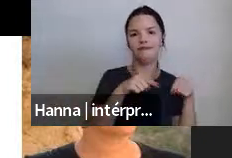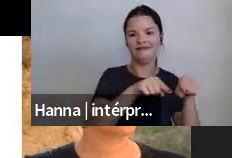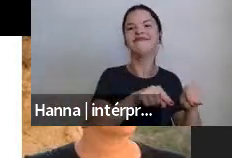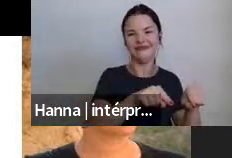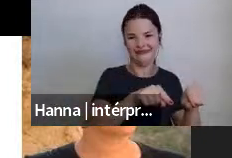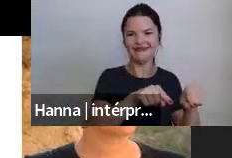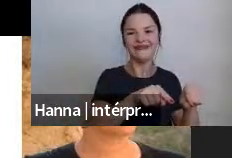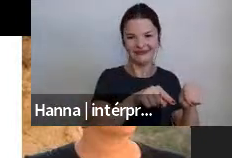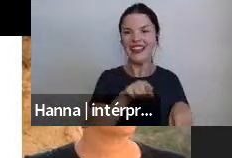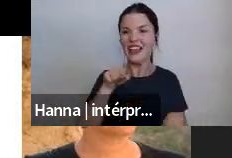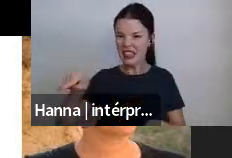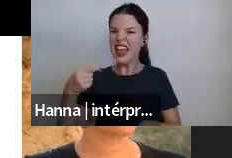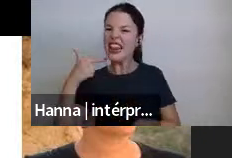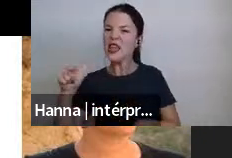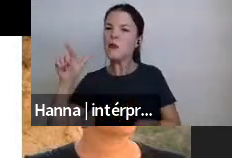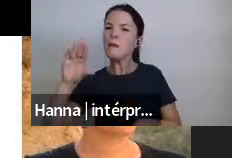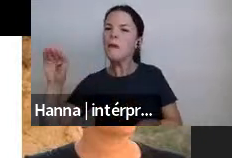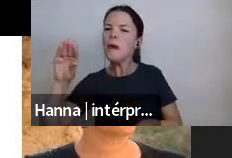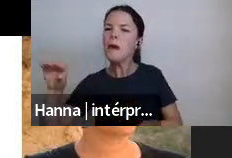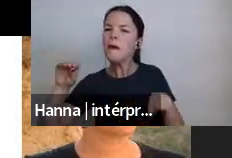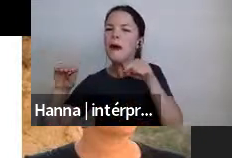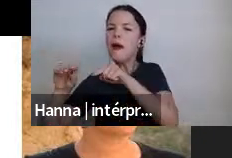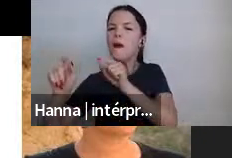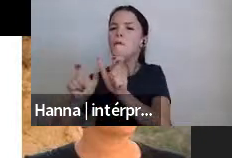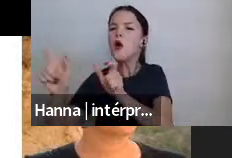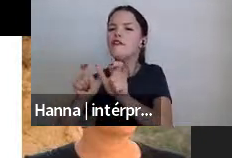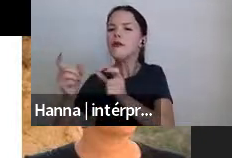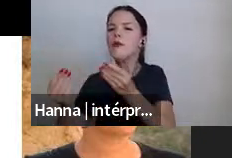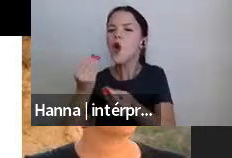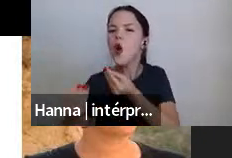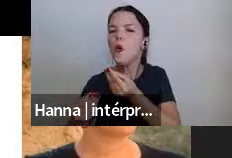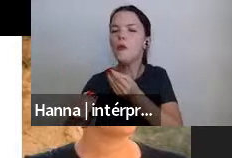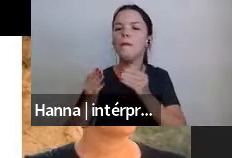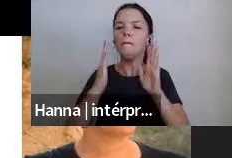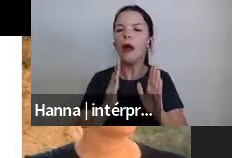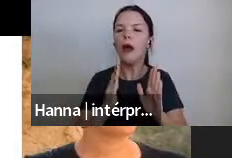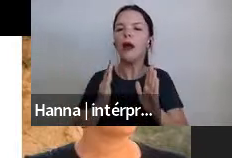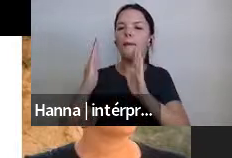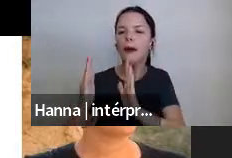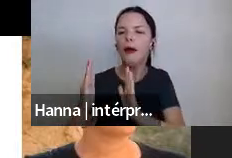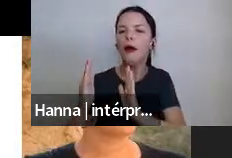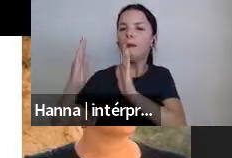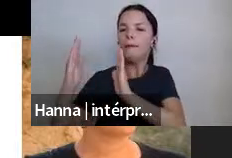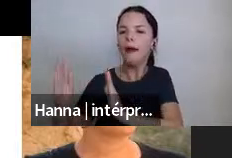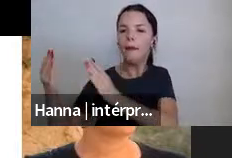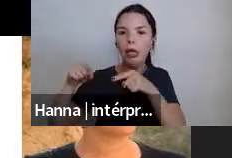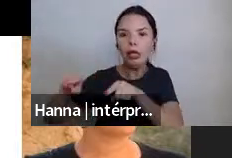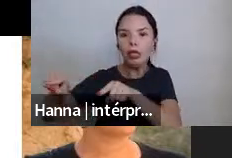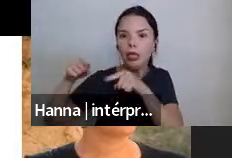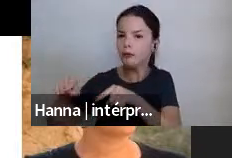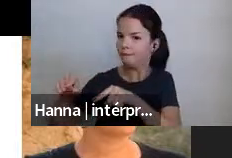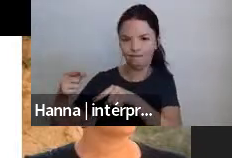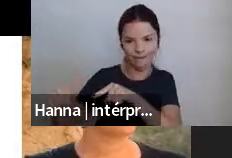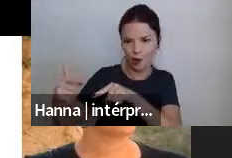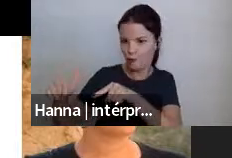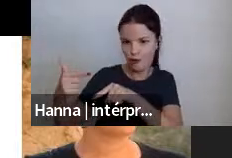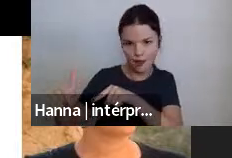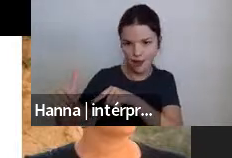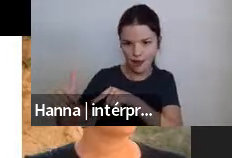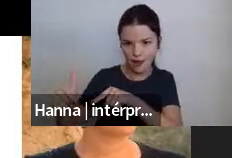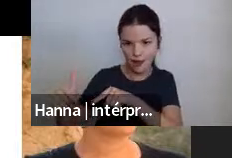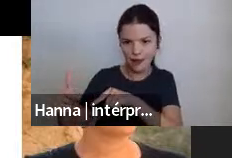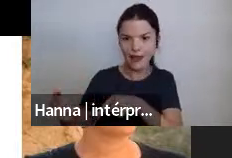languages where morphemes are produced one after the other, but we also have simultaneous